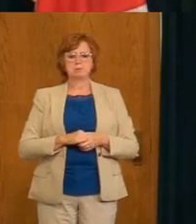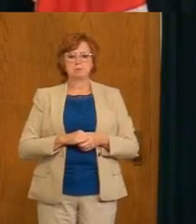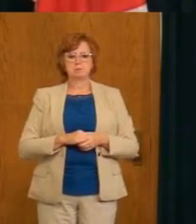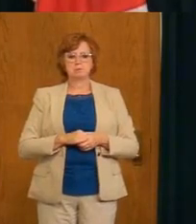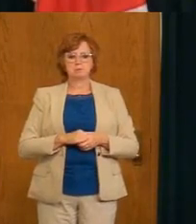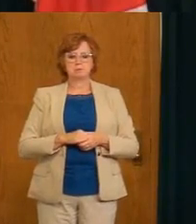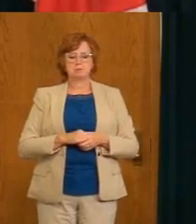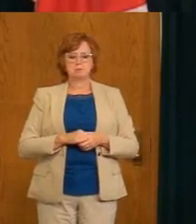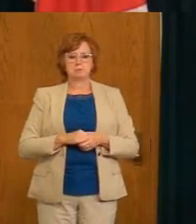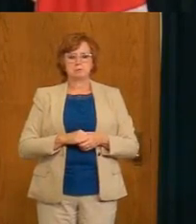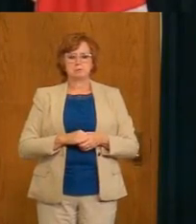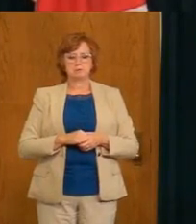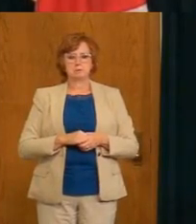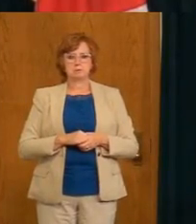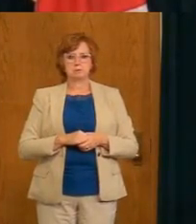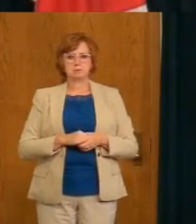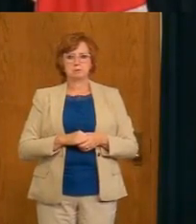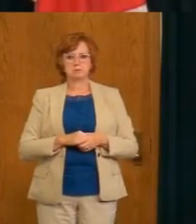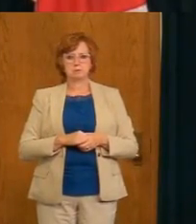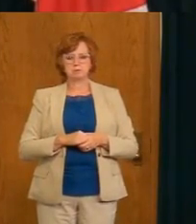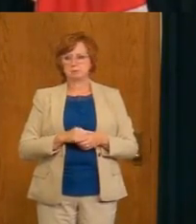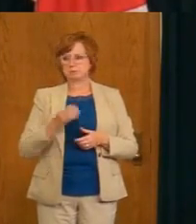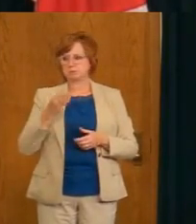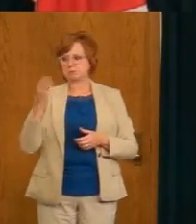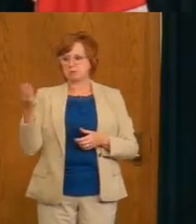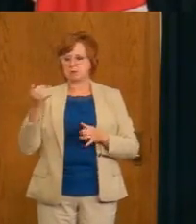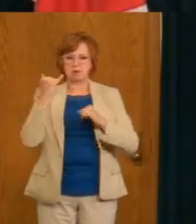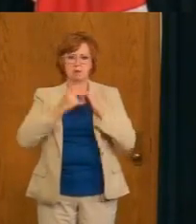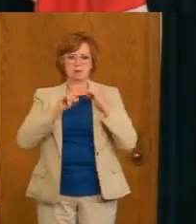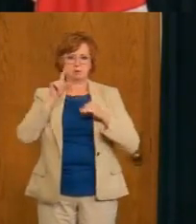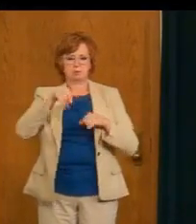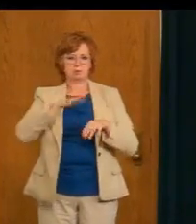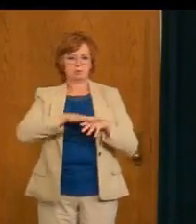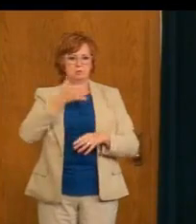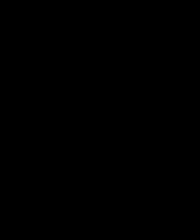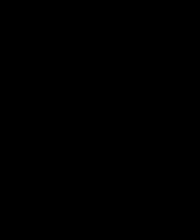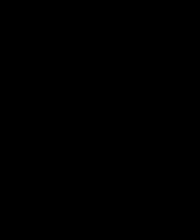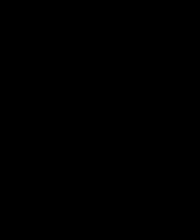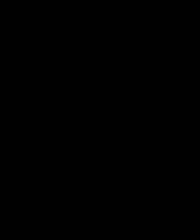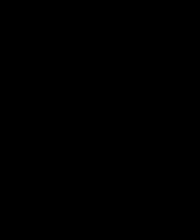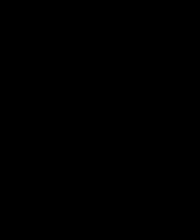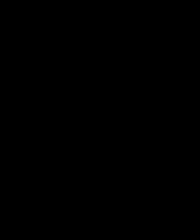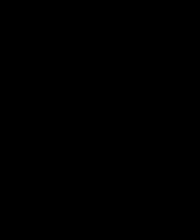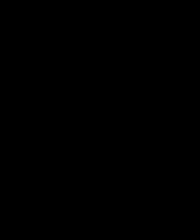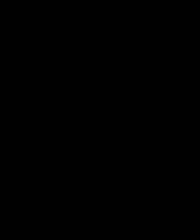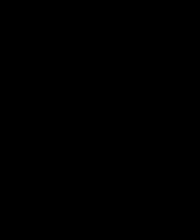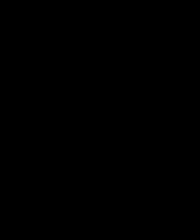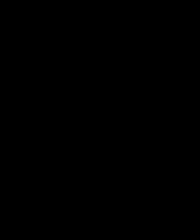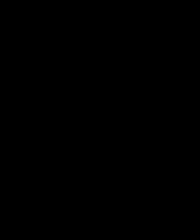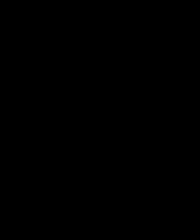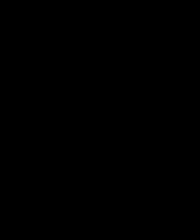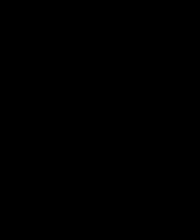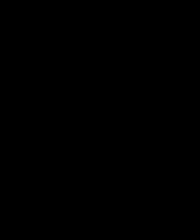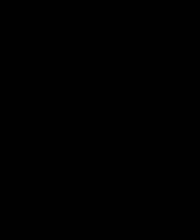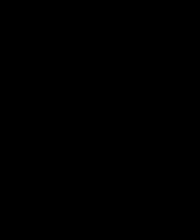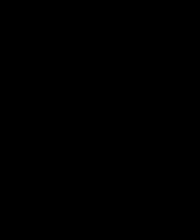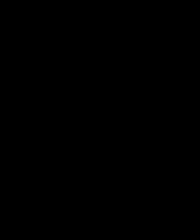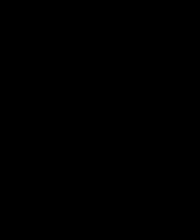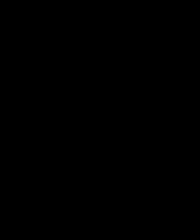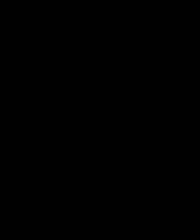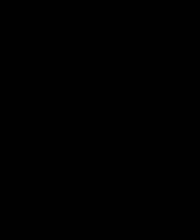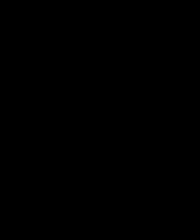include, obviously, isolation of cases and close contacts. But again, even at that time,